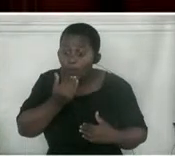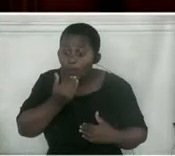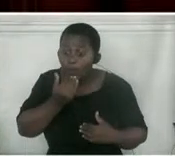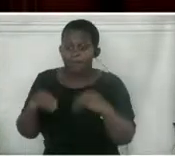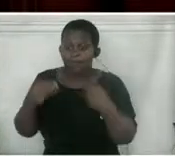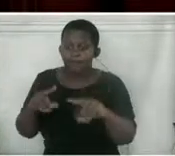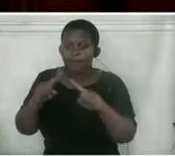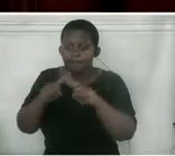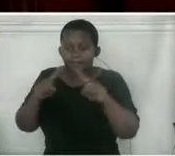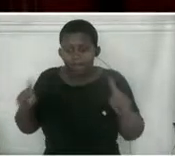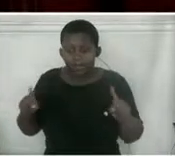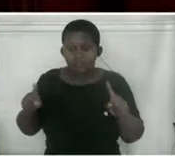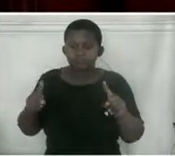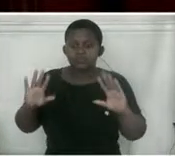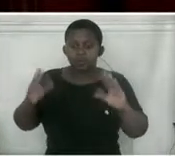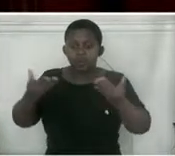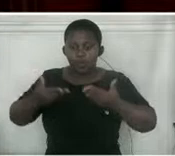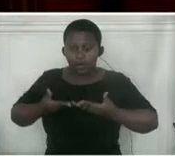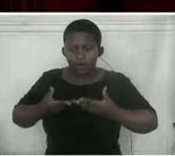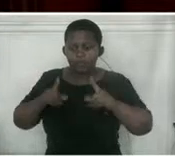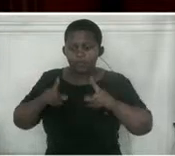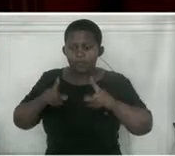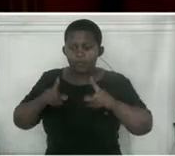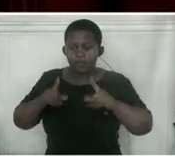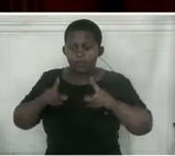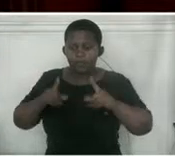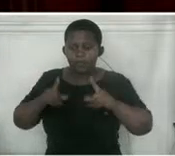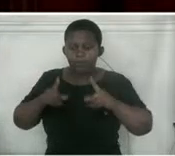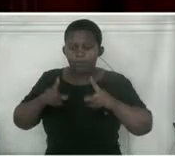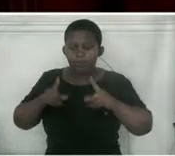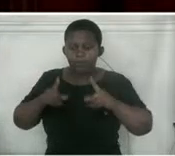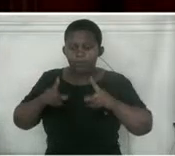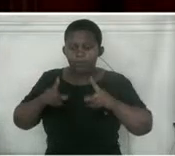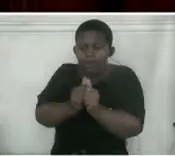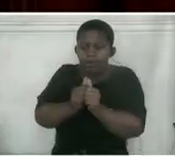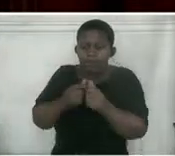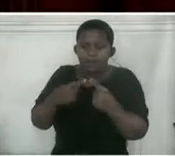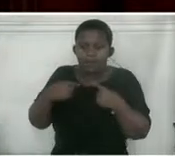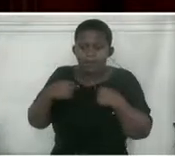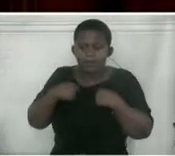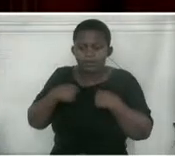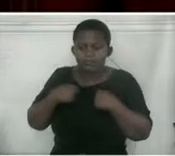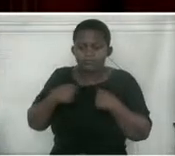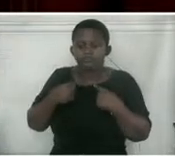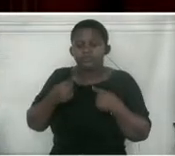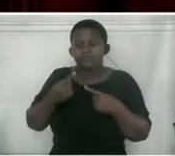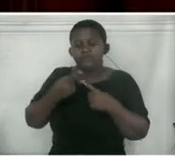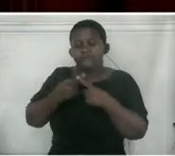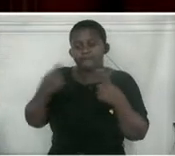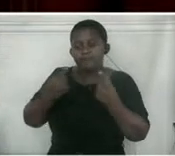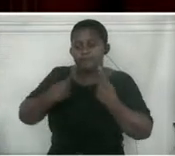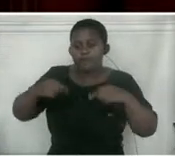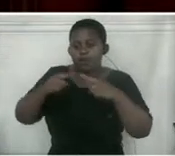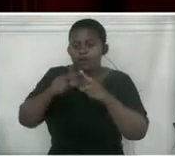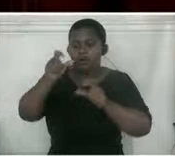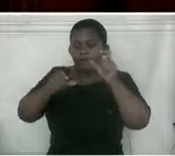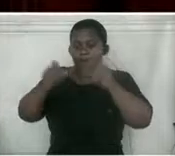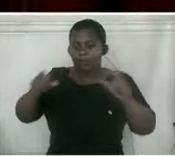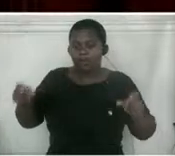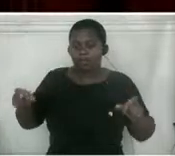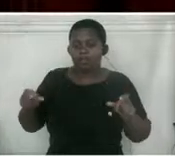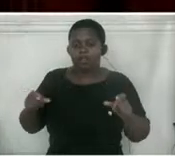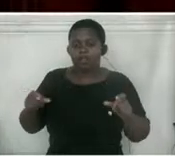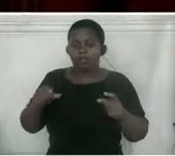have extended and partnered with us in this program to source from our people: